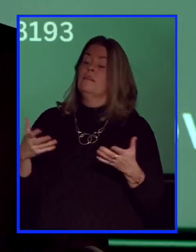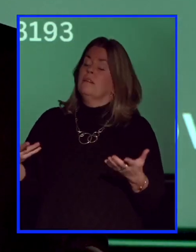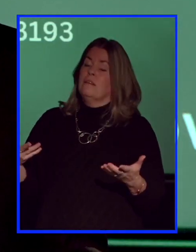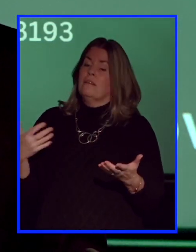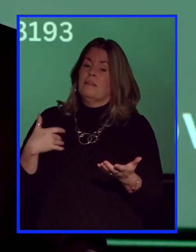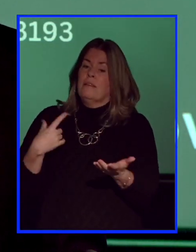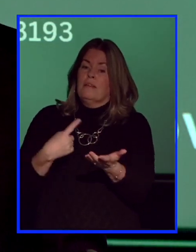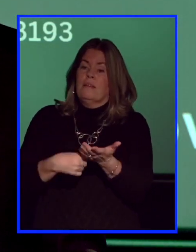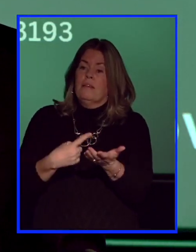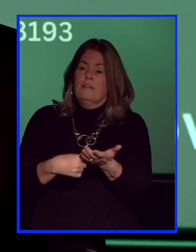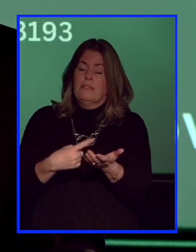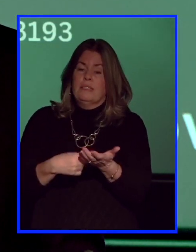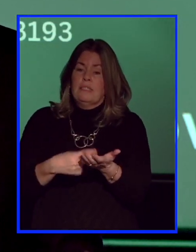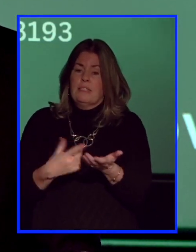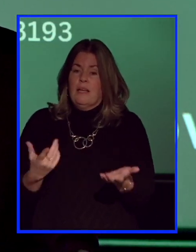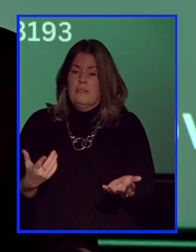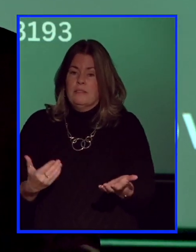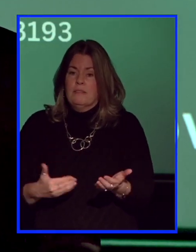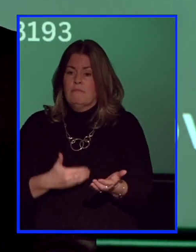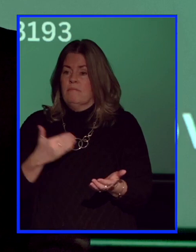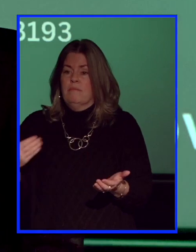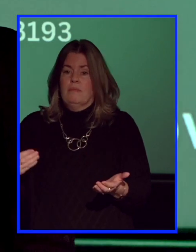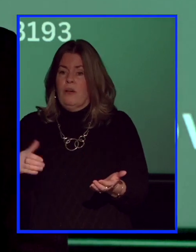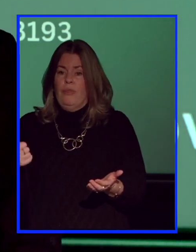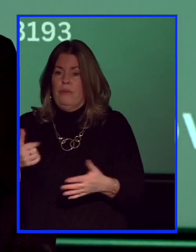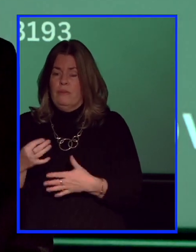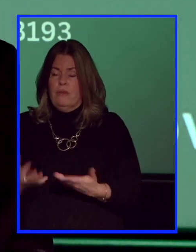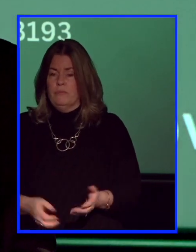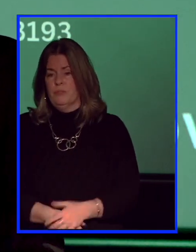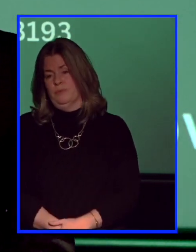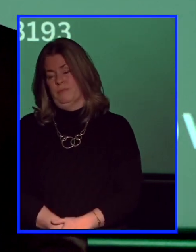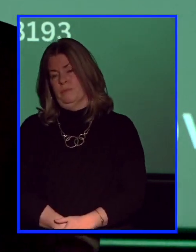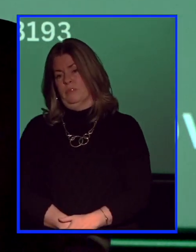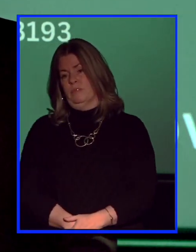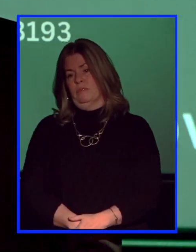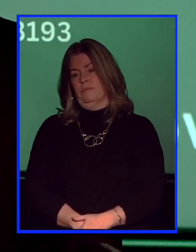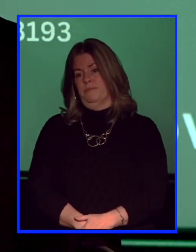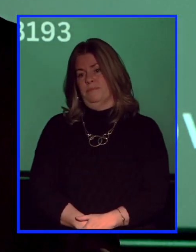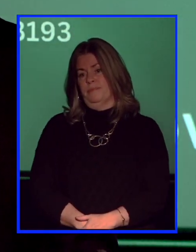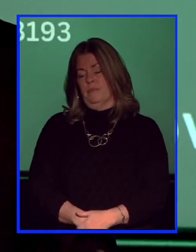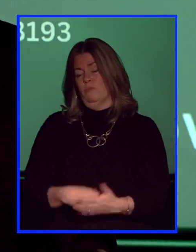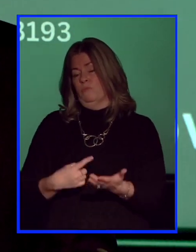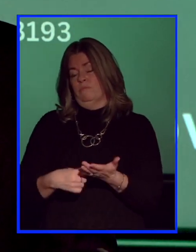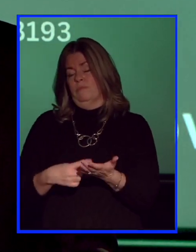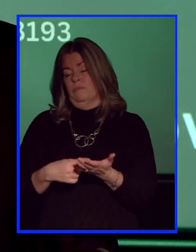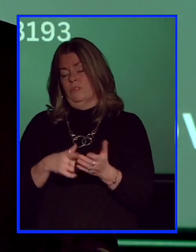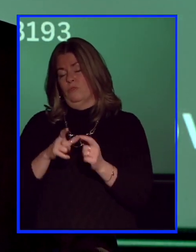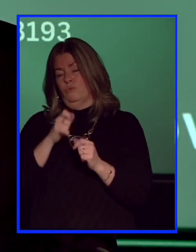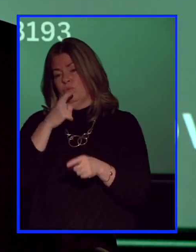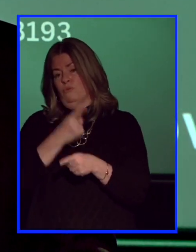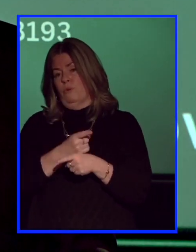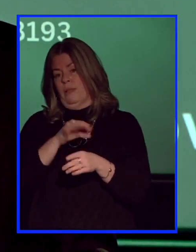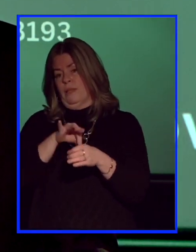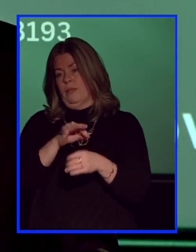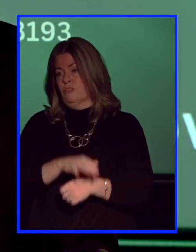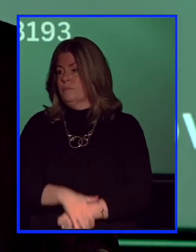you vote no, and we'll have that debate about who's right in the election.